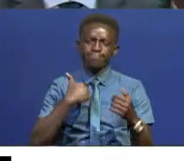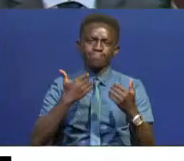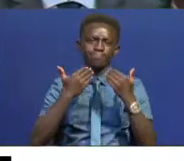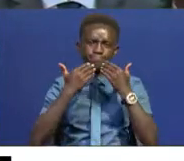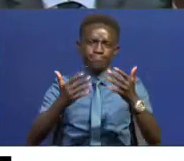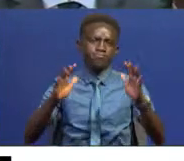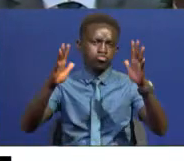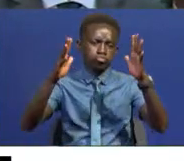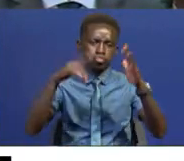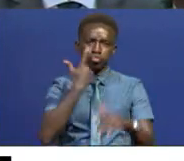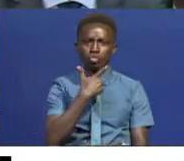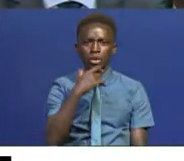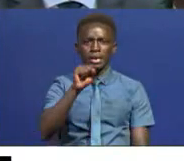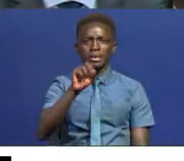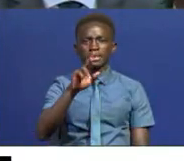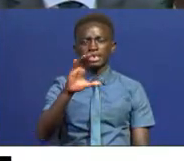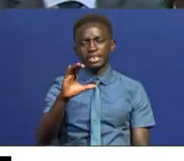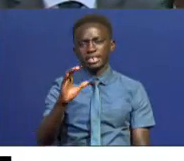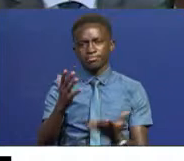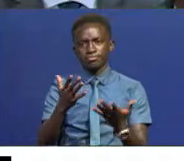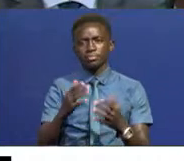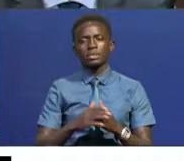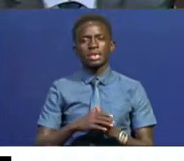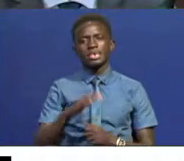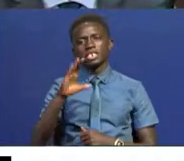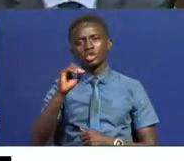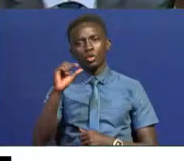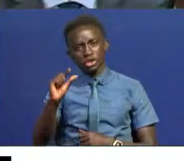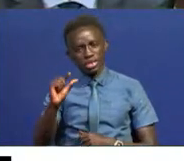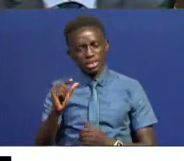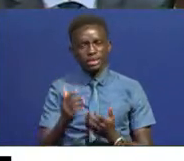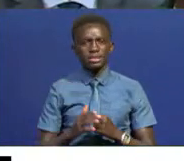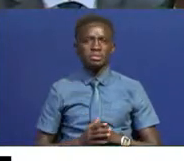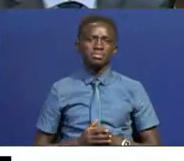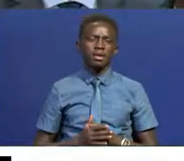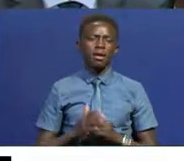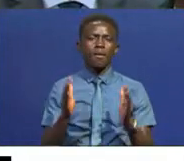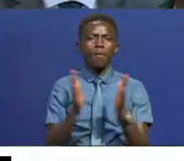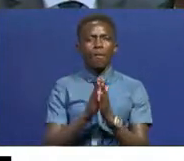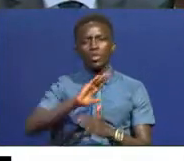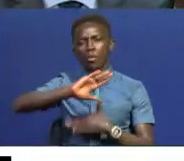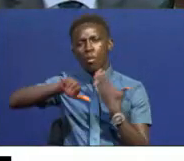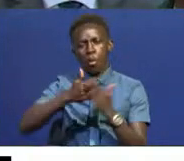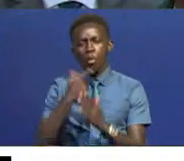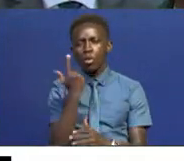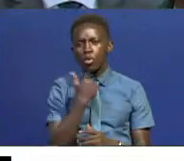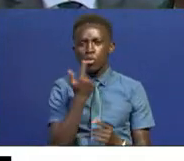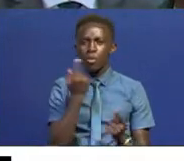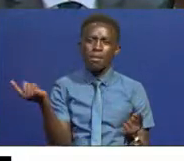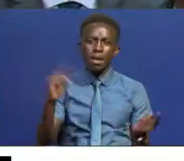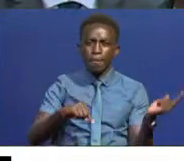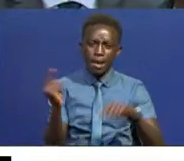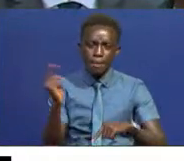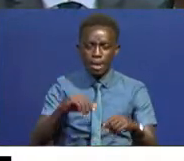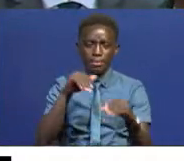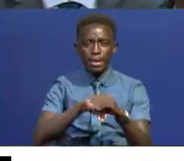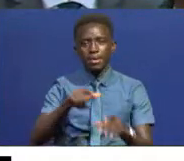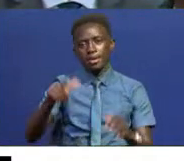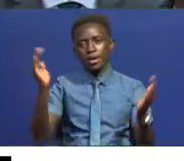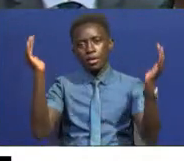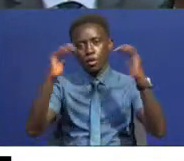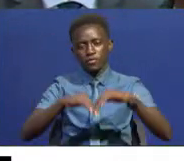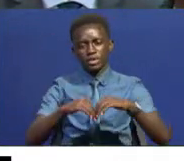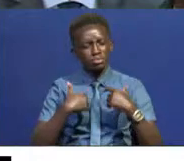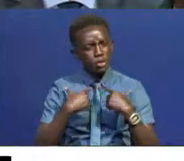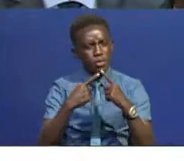Commission, the Council of Governors, and all that have participated in this conference, that